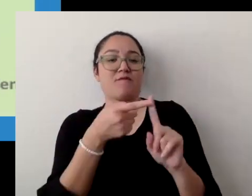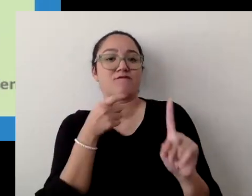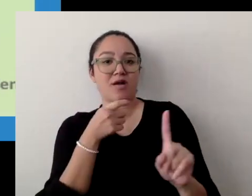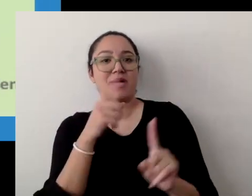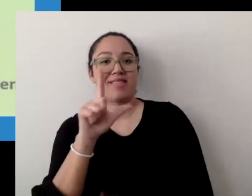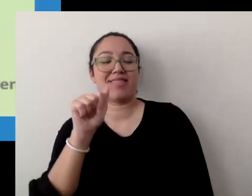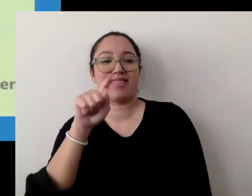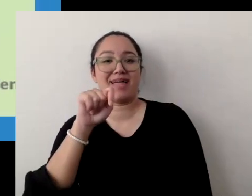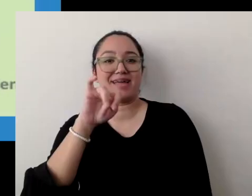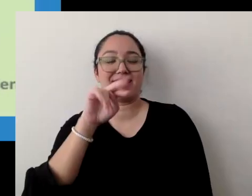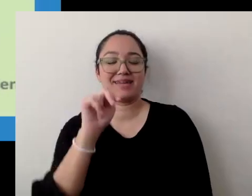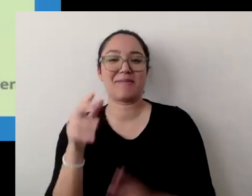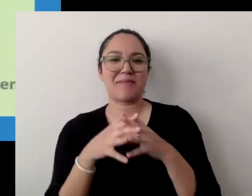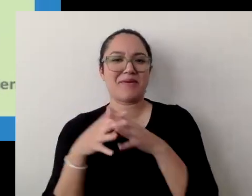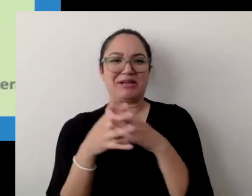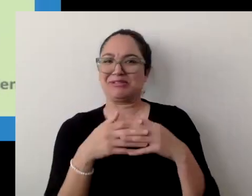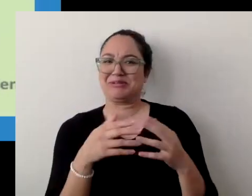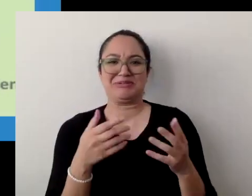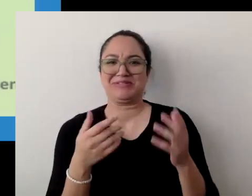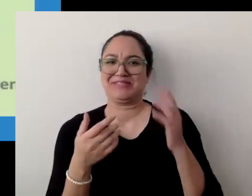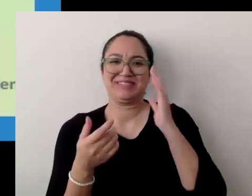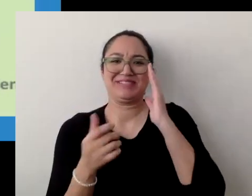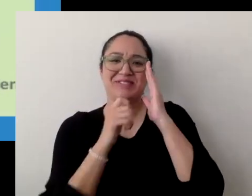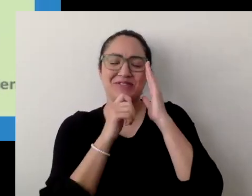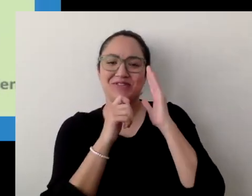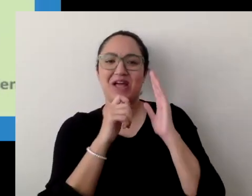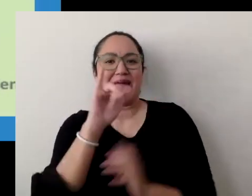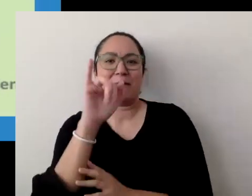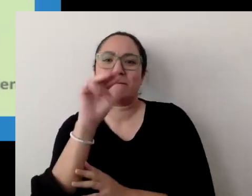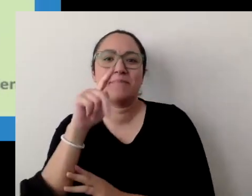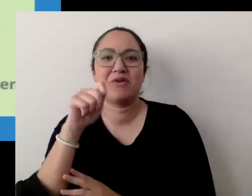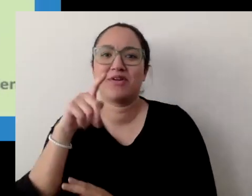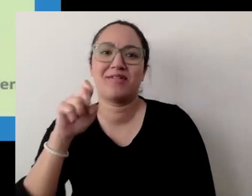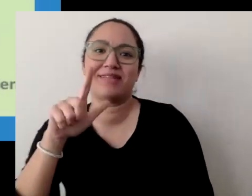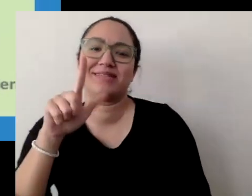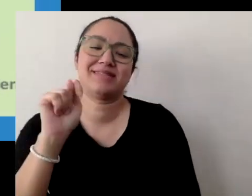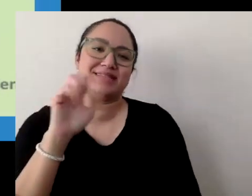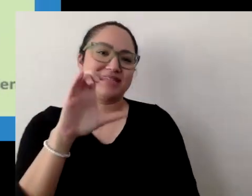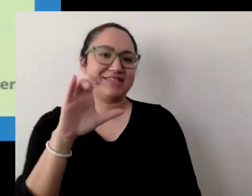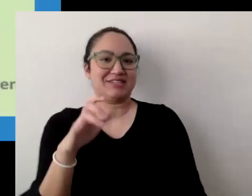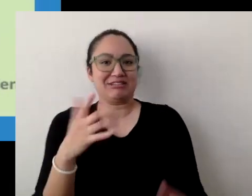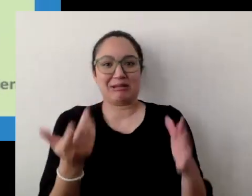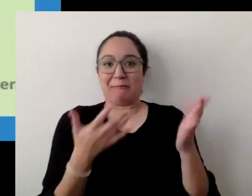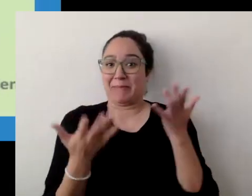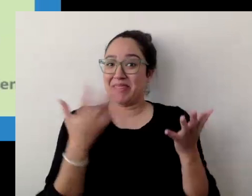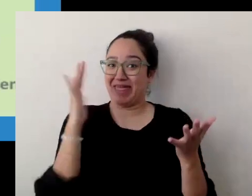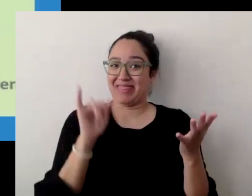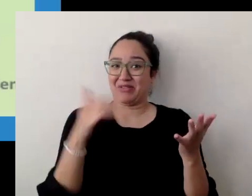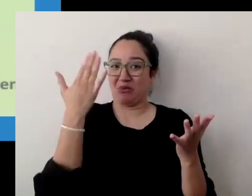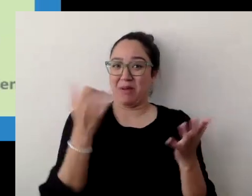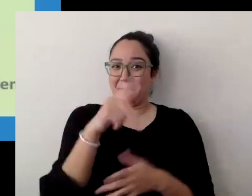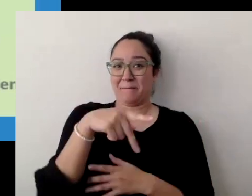So it's actually kind of an imperialistic term. And maybe that's why the Pew Research Mhm.